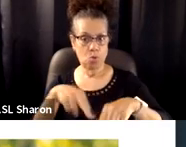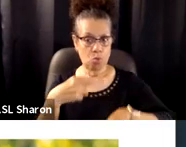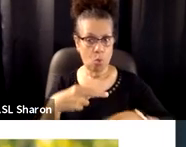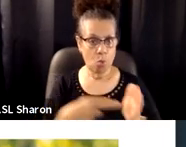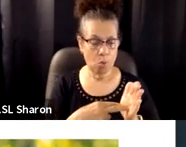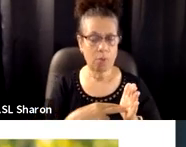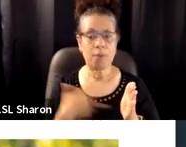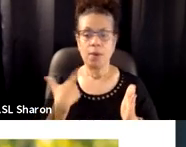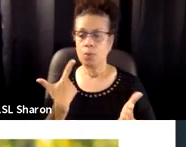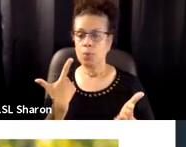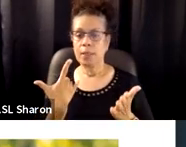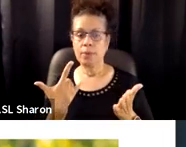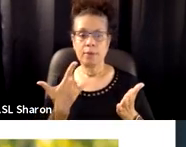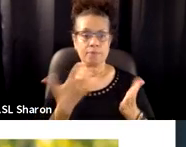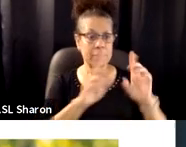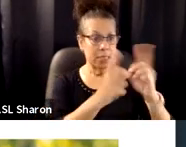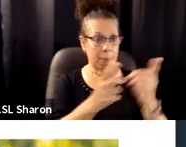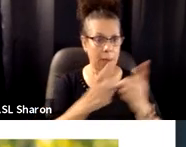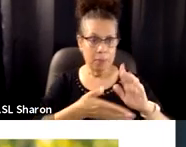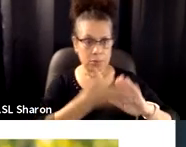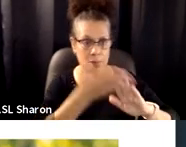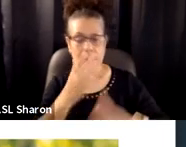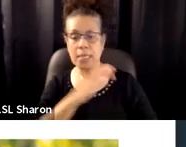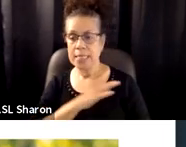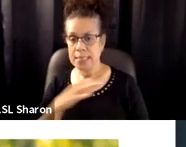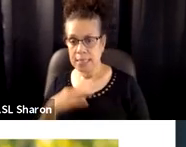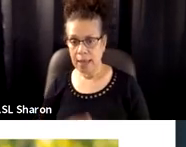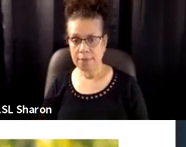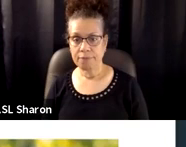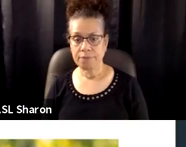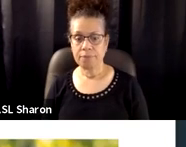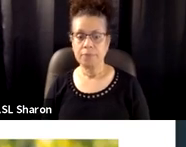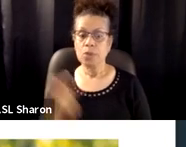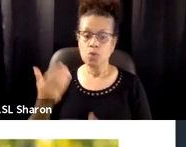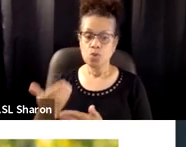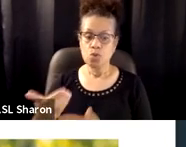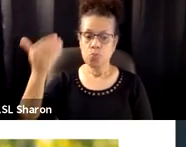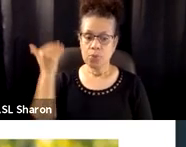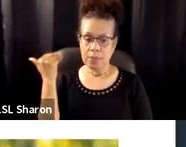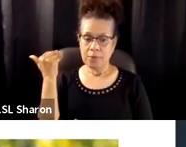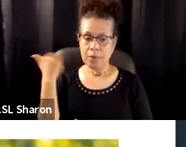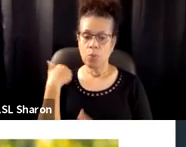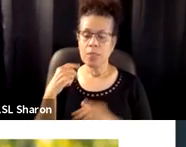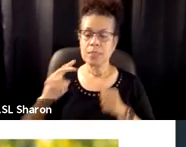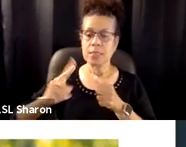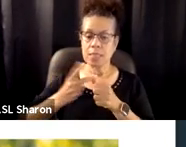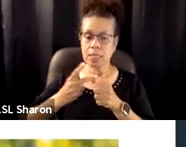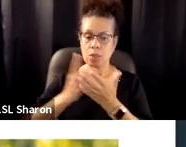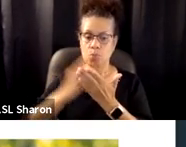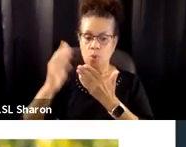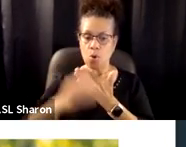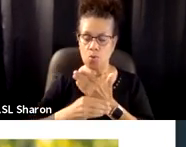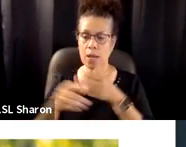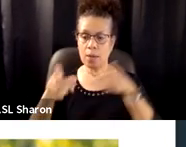academic departments and staff she was previously the secondary program director the